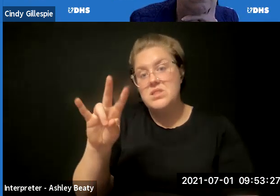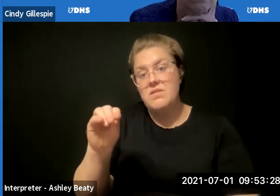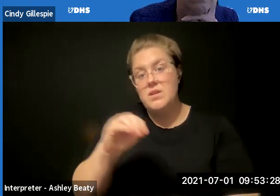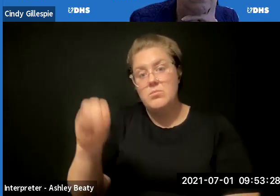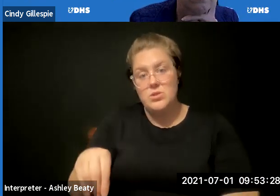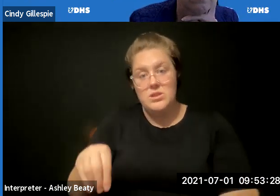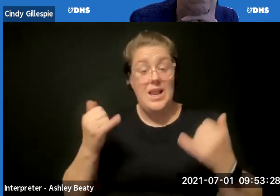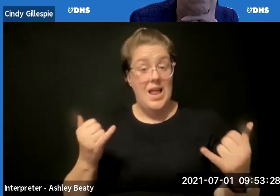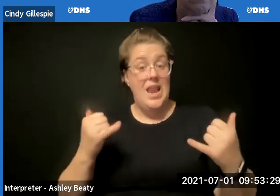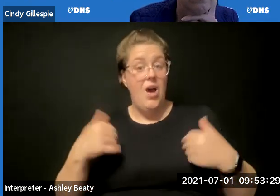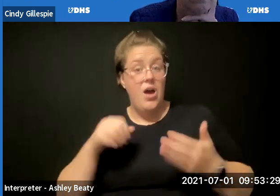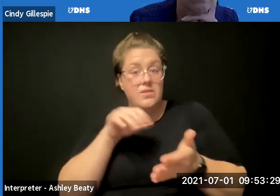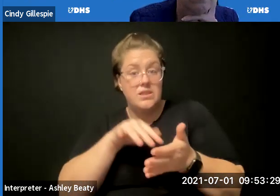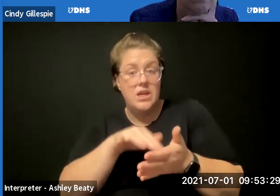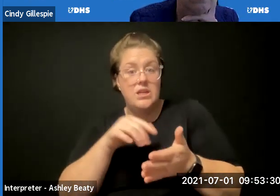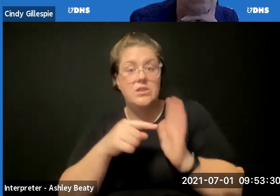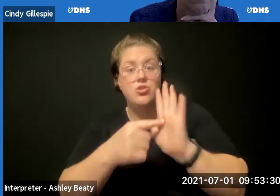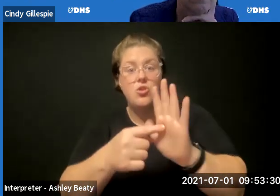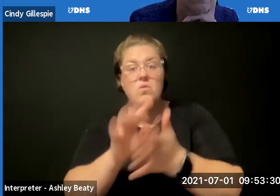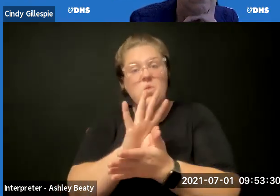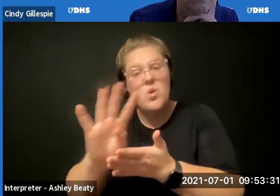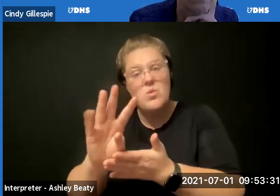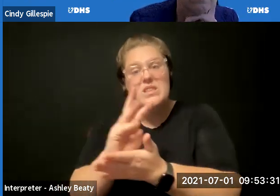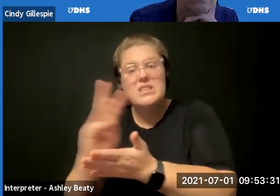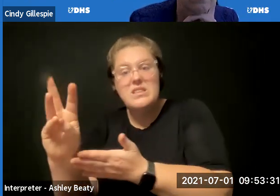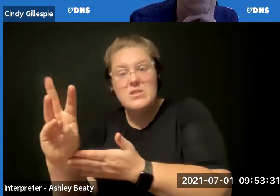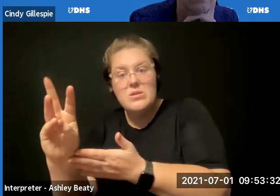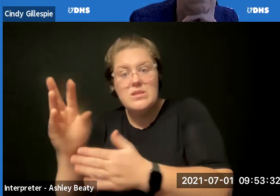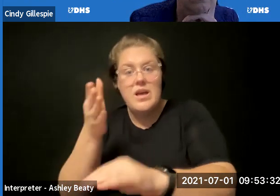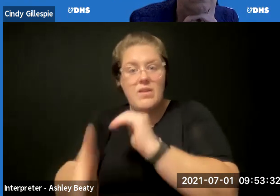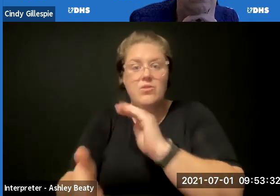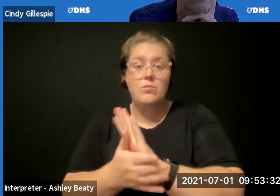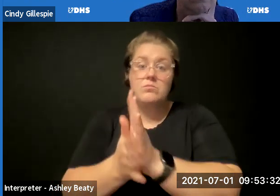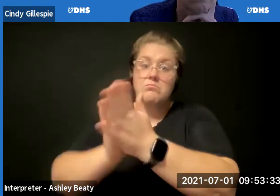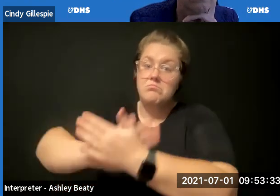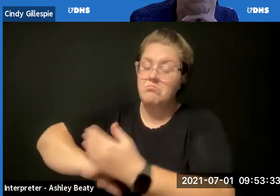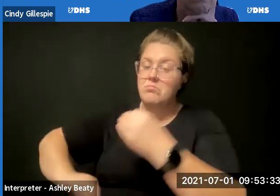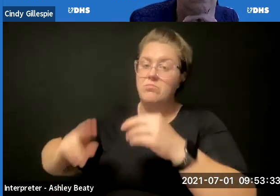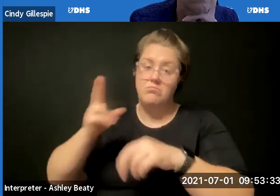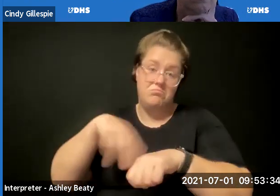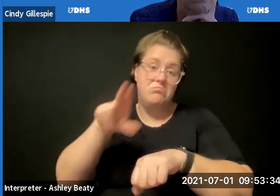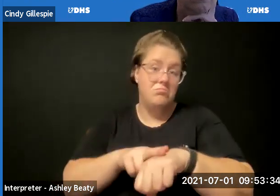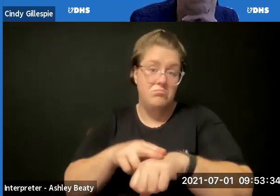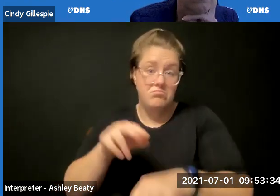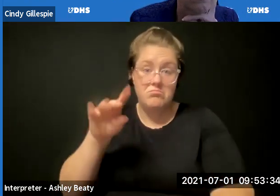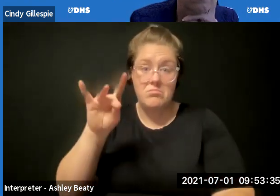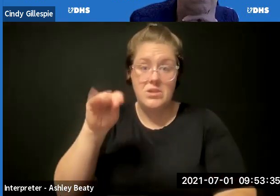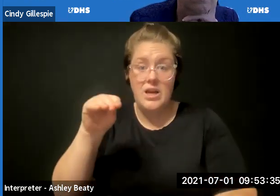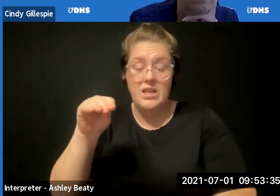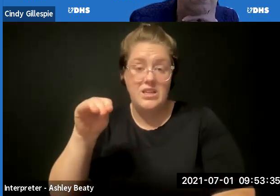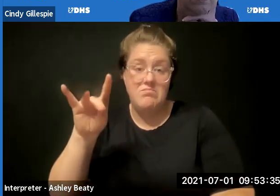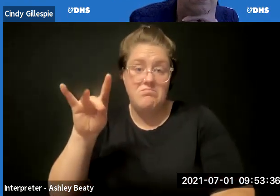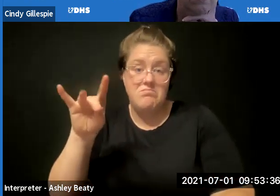out there that show about 4 to 6 weeks out after the Johnson & Johnson, it's getting back up to its original levels up in that